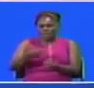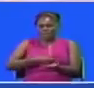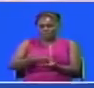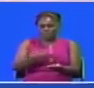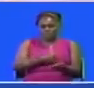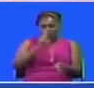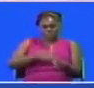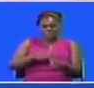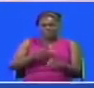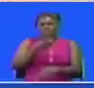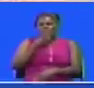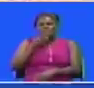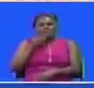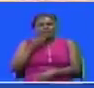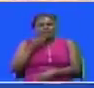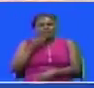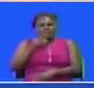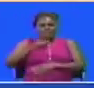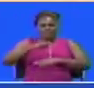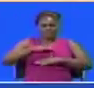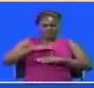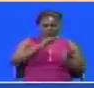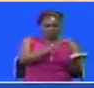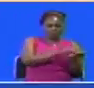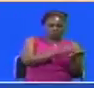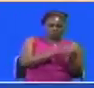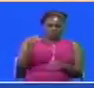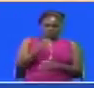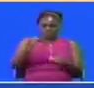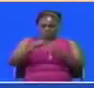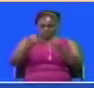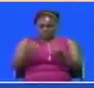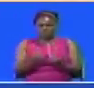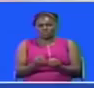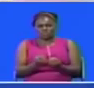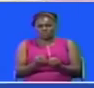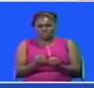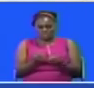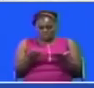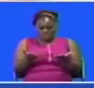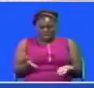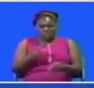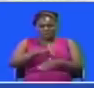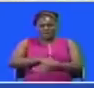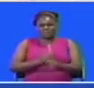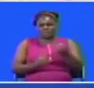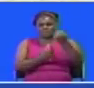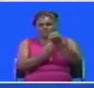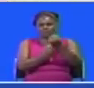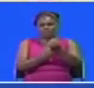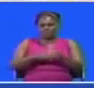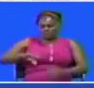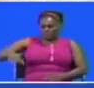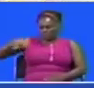wakati wa kiangazi, tuna asali ya kutosha katika store. The cooperative society has since received support from Baringo